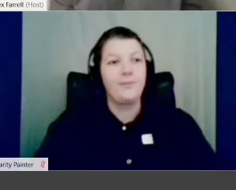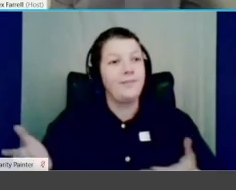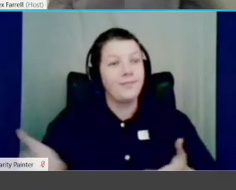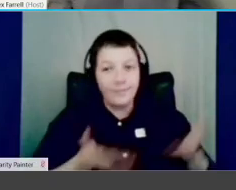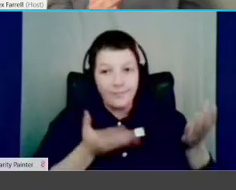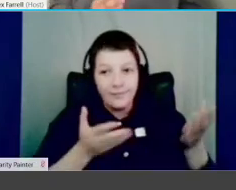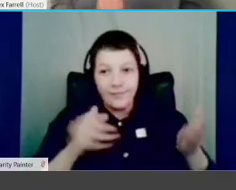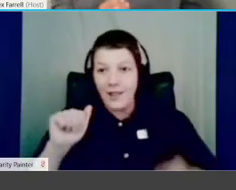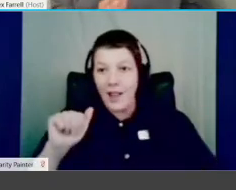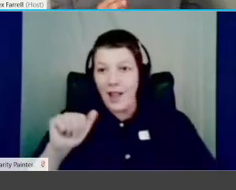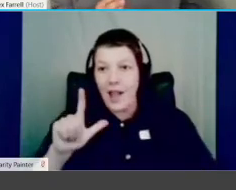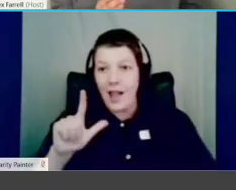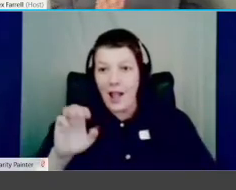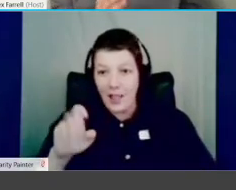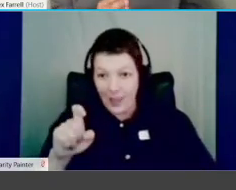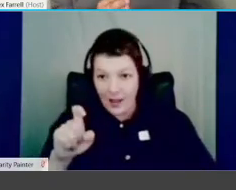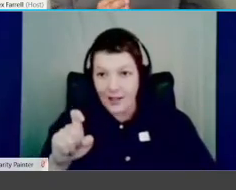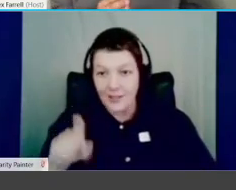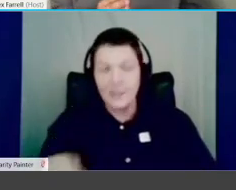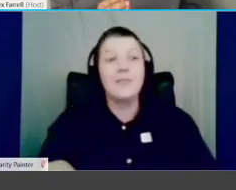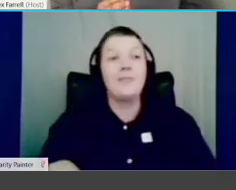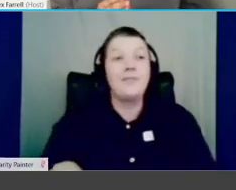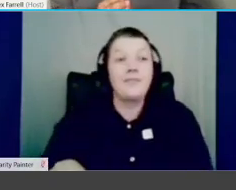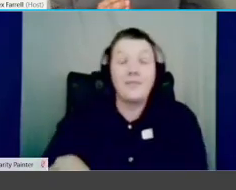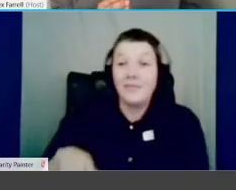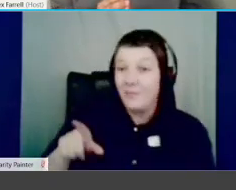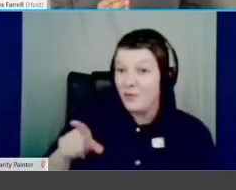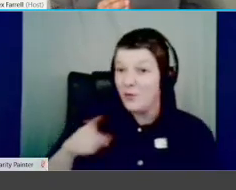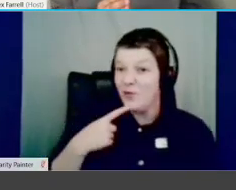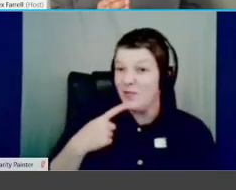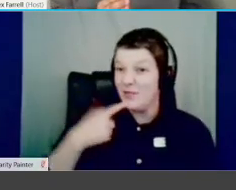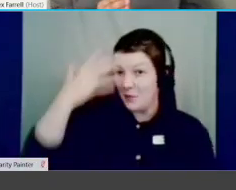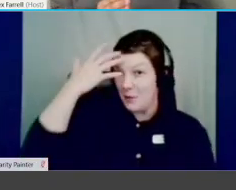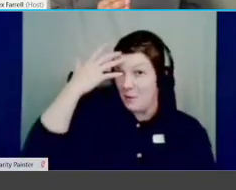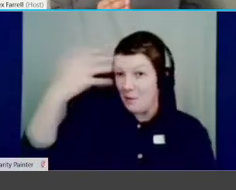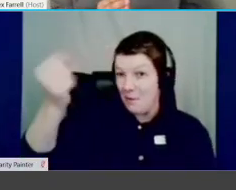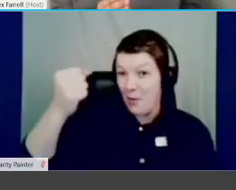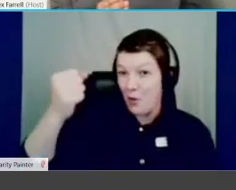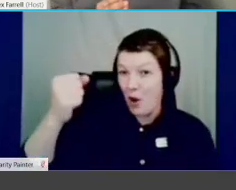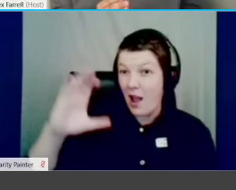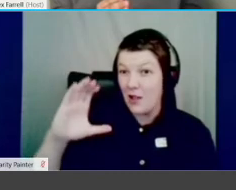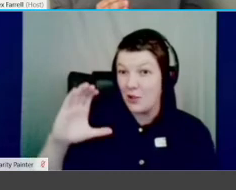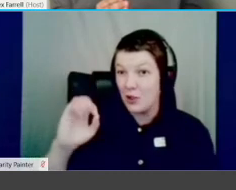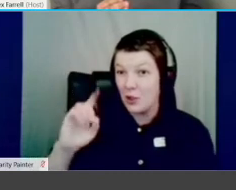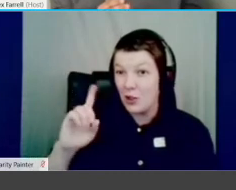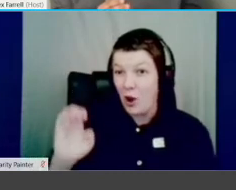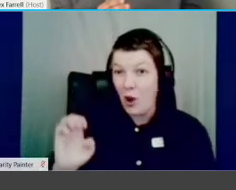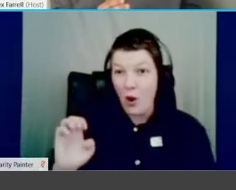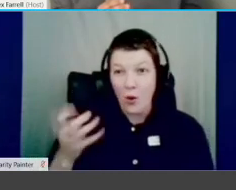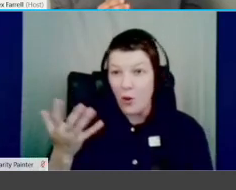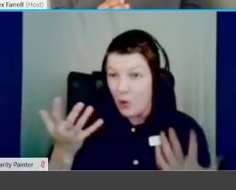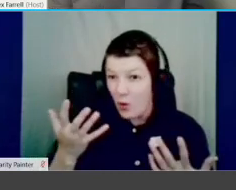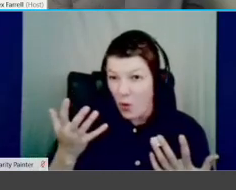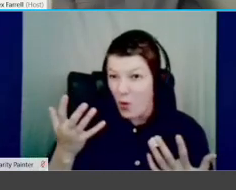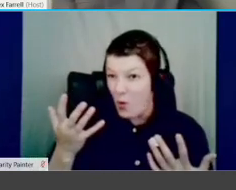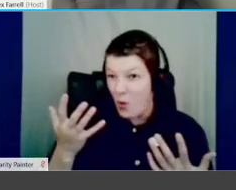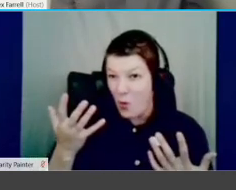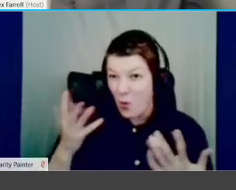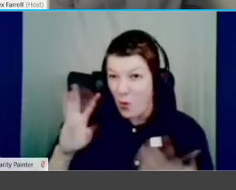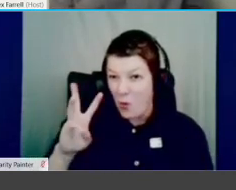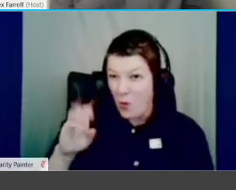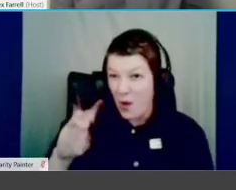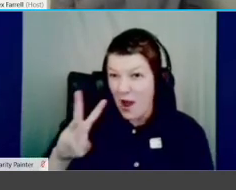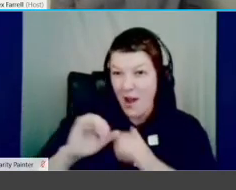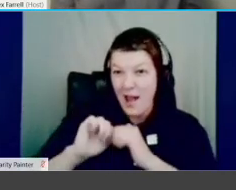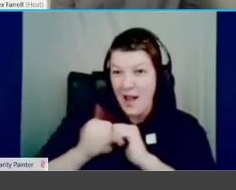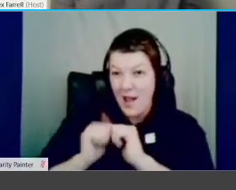it. Memorized his code? Yeah. What the heck? Yeah, I can't remember the